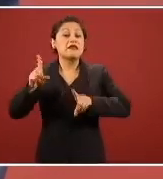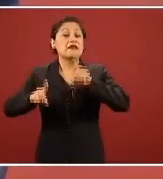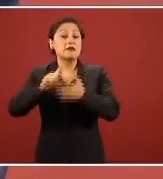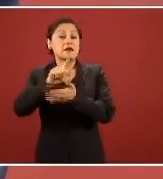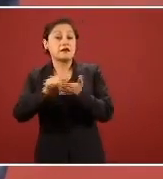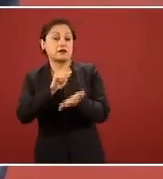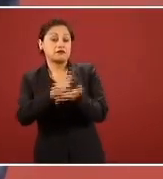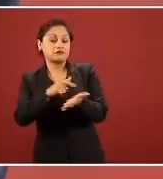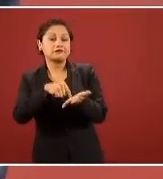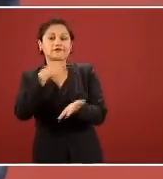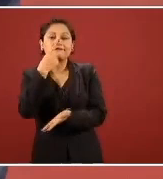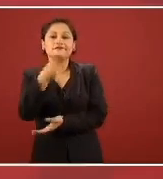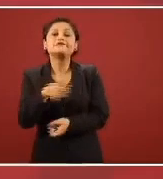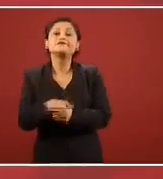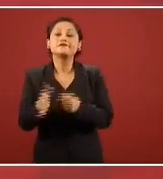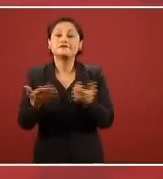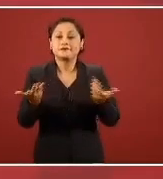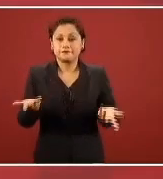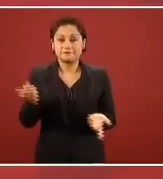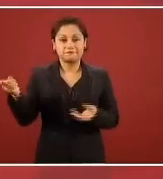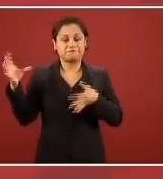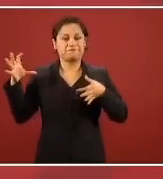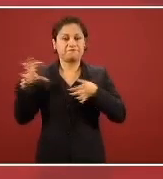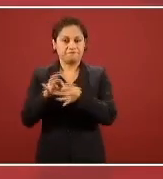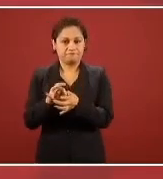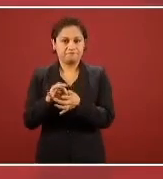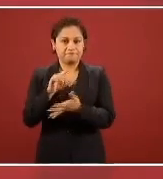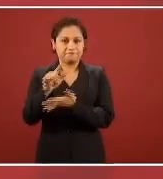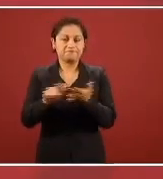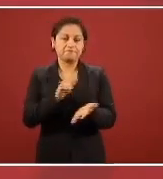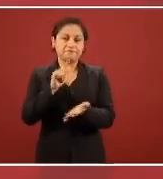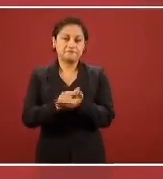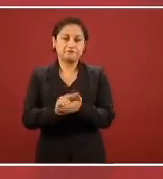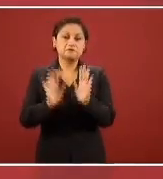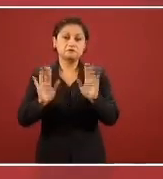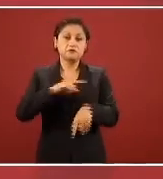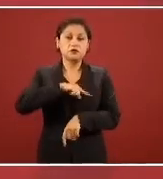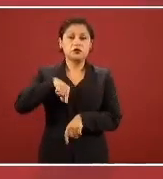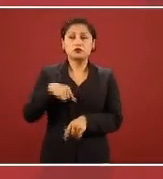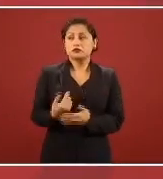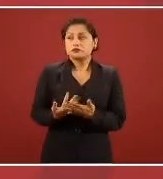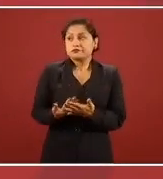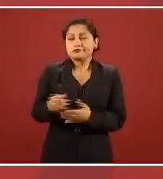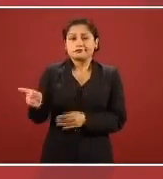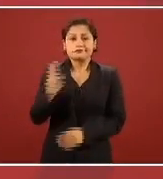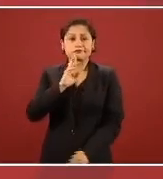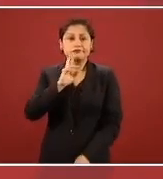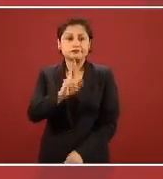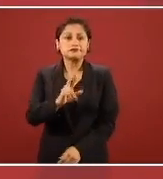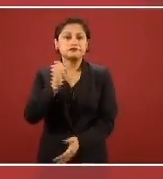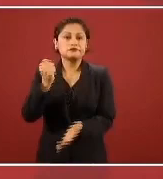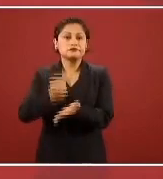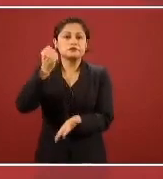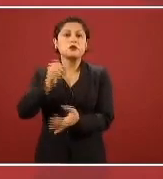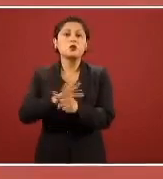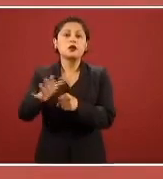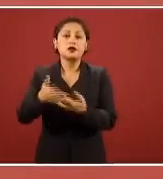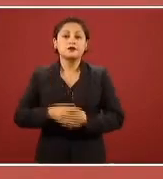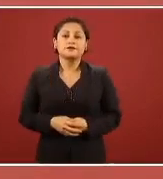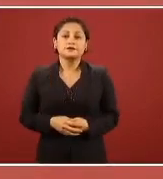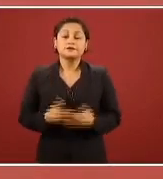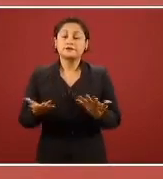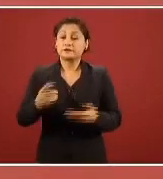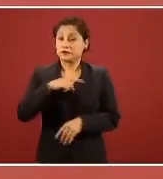hacerlo, hay que esperar a ver qué resuelven. So we need to wait and see what they resolve. Nosotros no tenemos